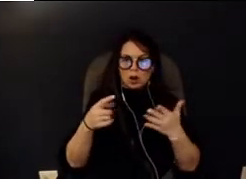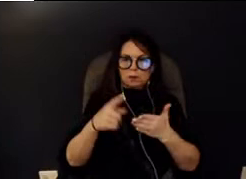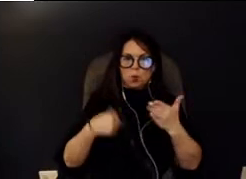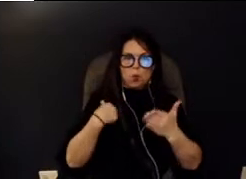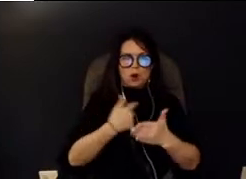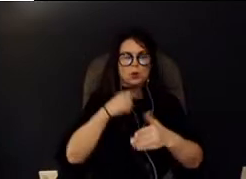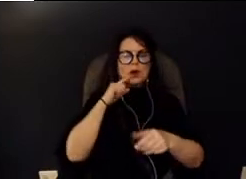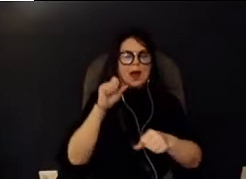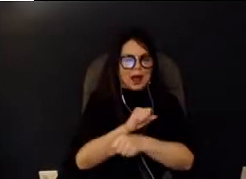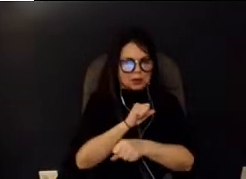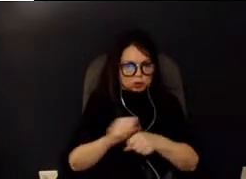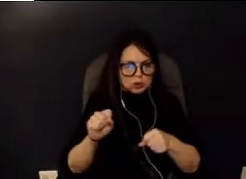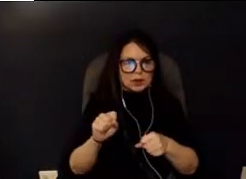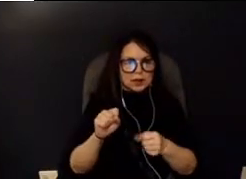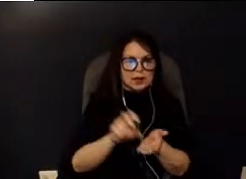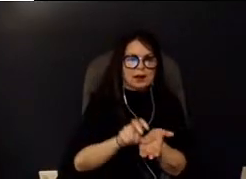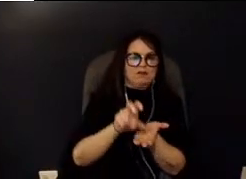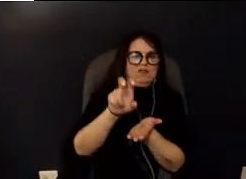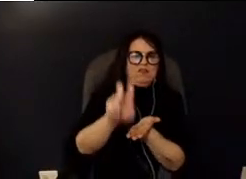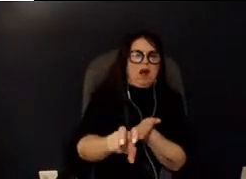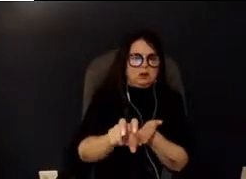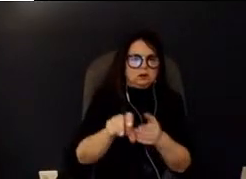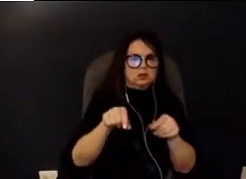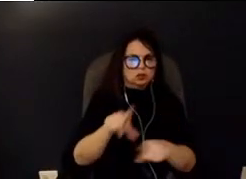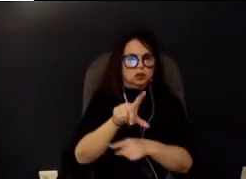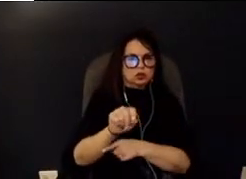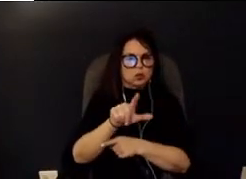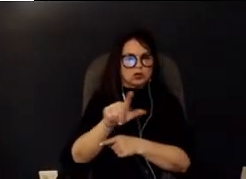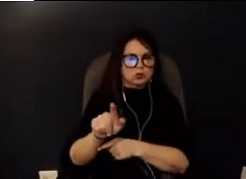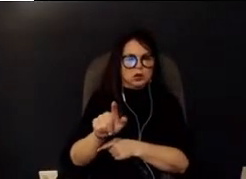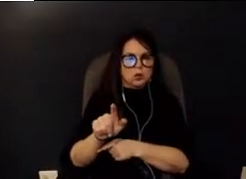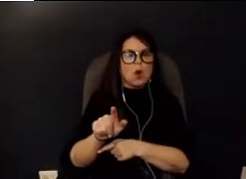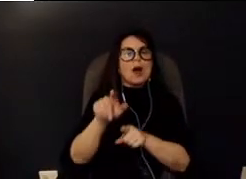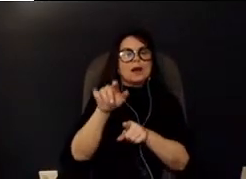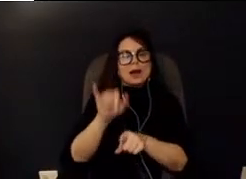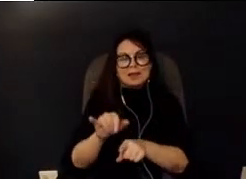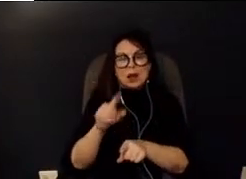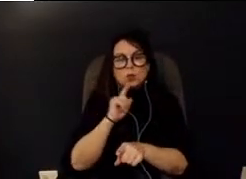be 748 positions. And so knowing that it's